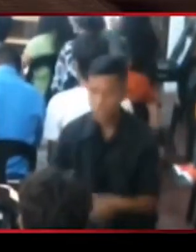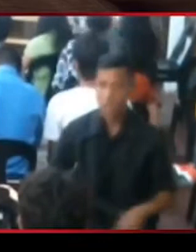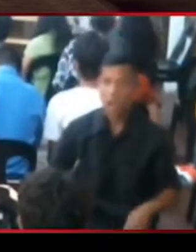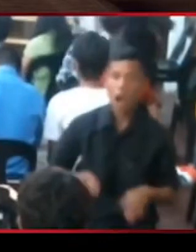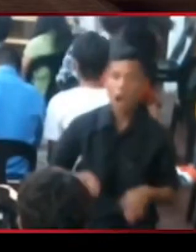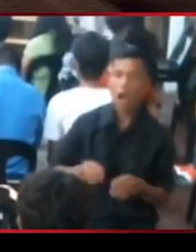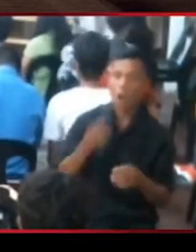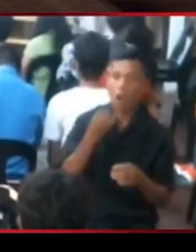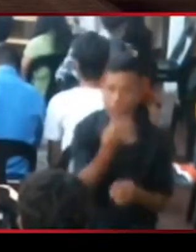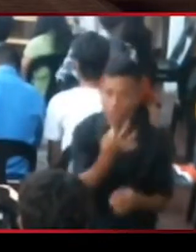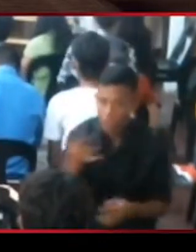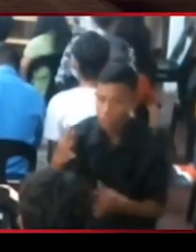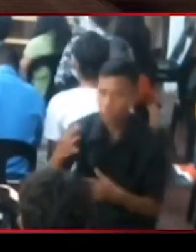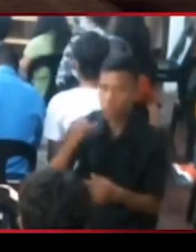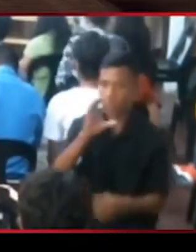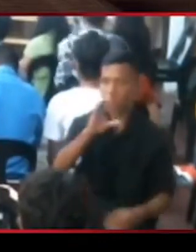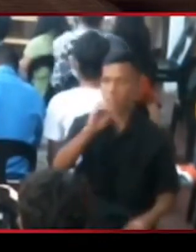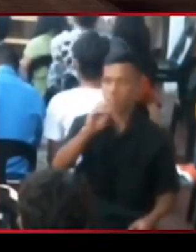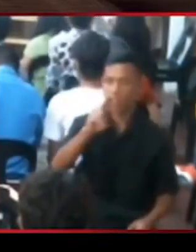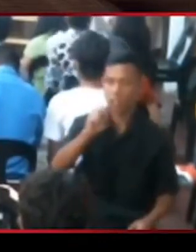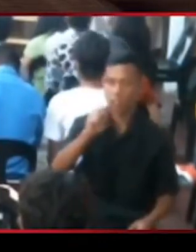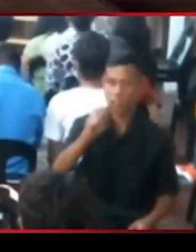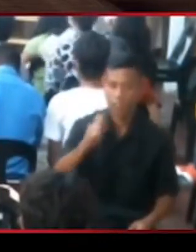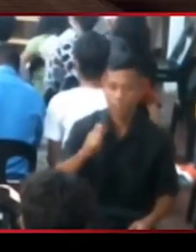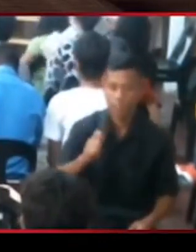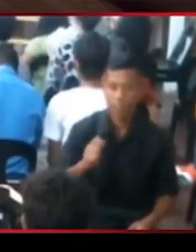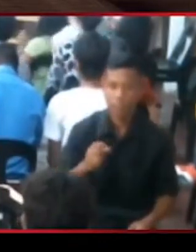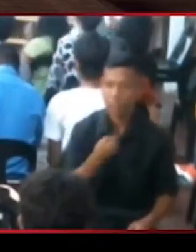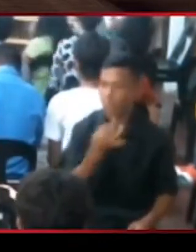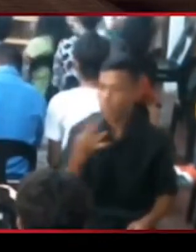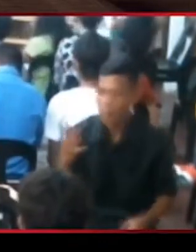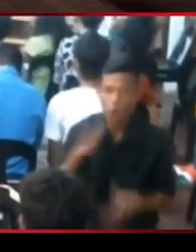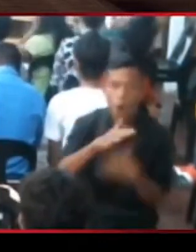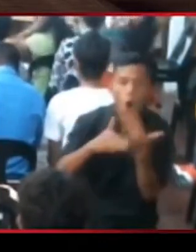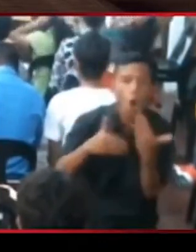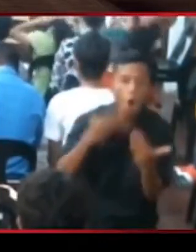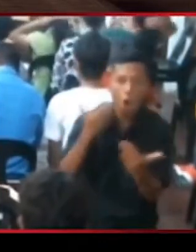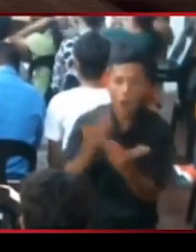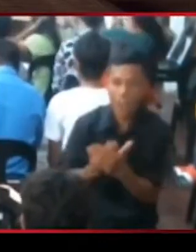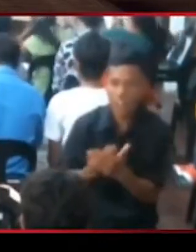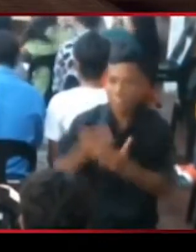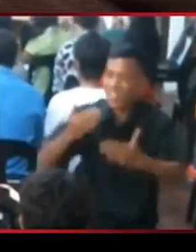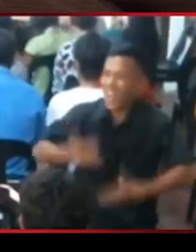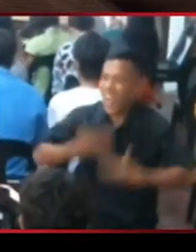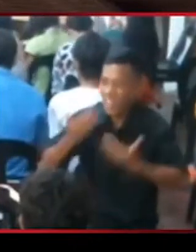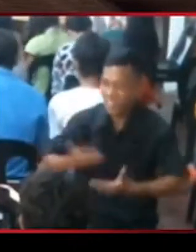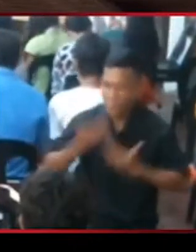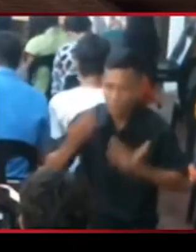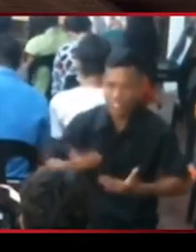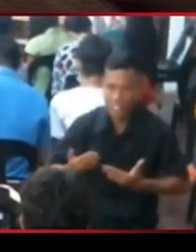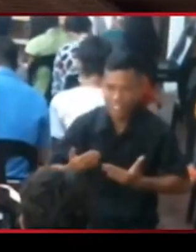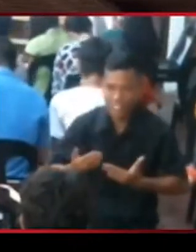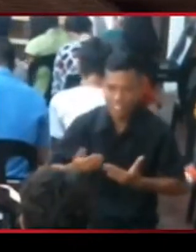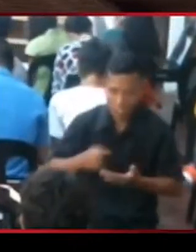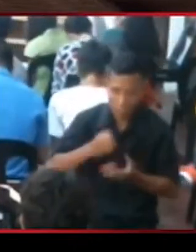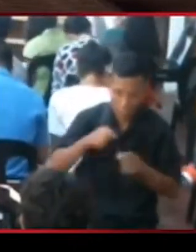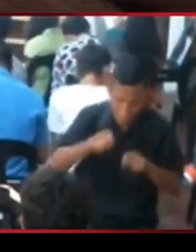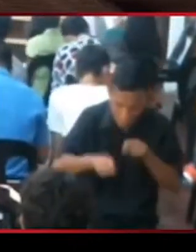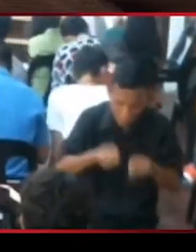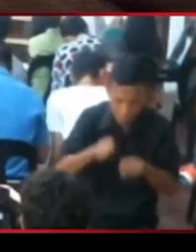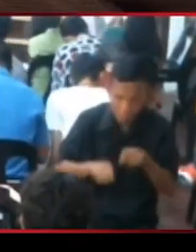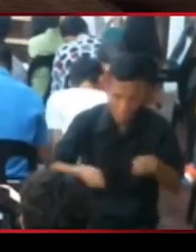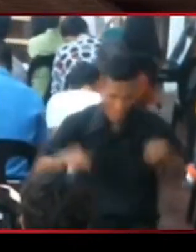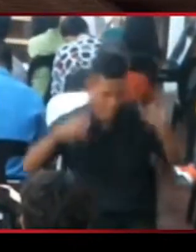into diverse temptations. You know what I like about that? I can laugh in the devil's